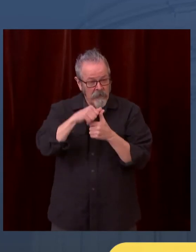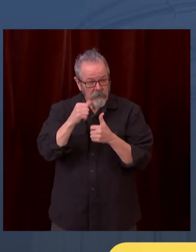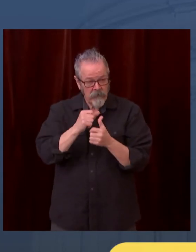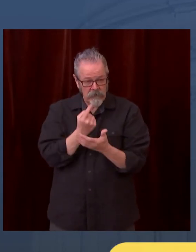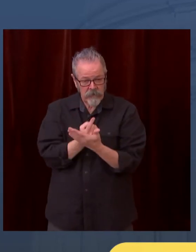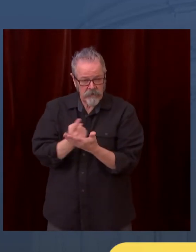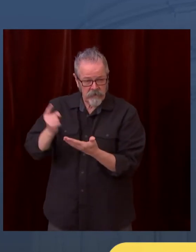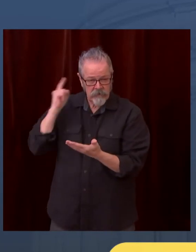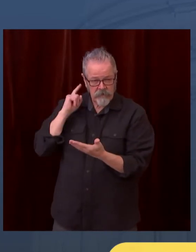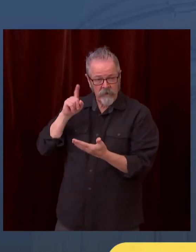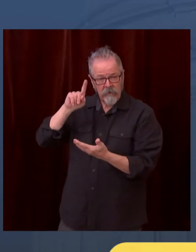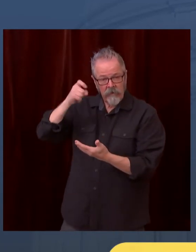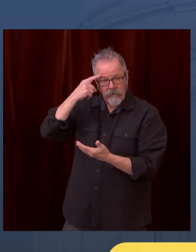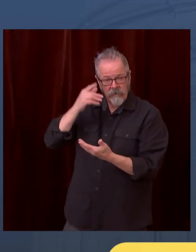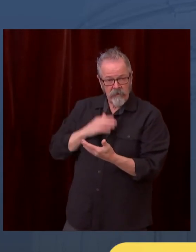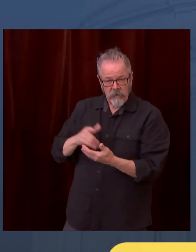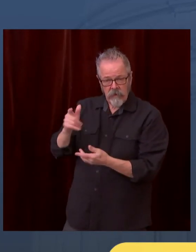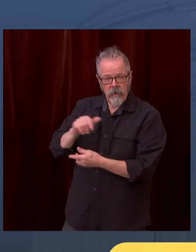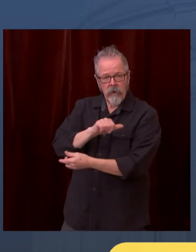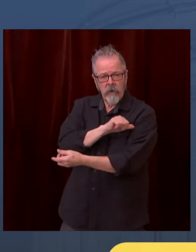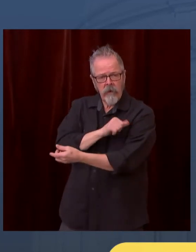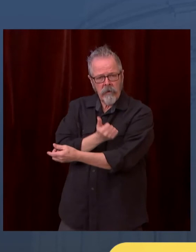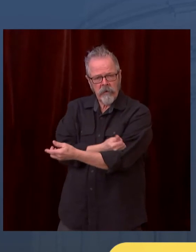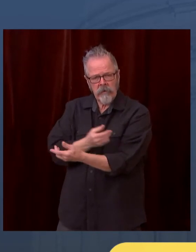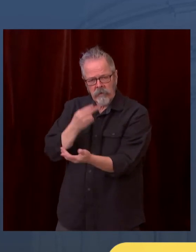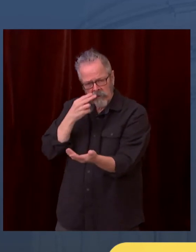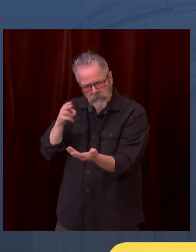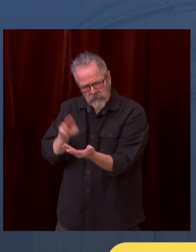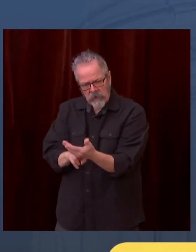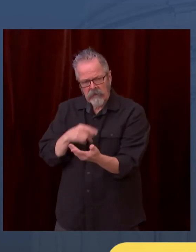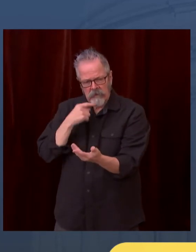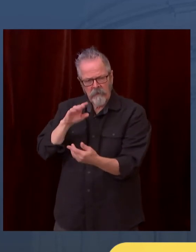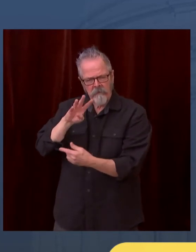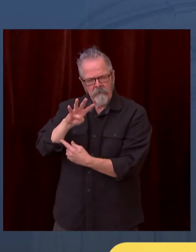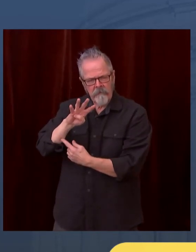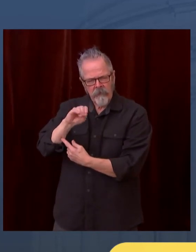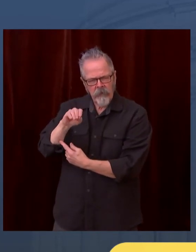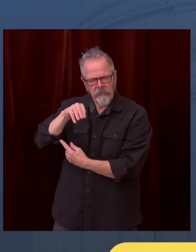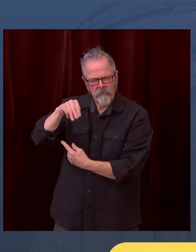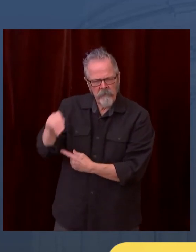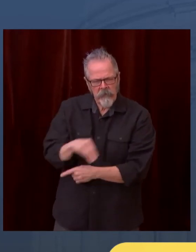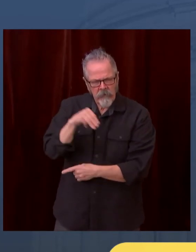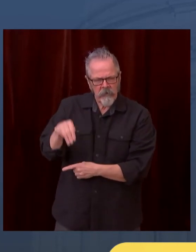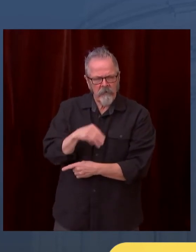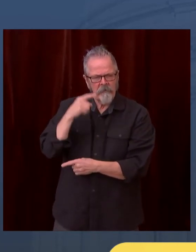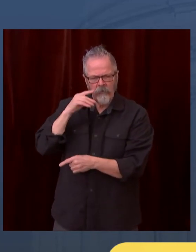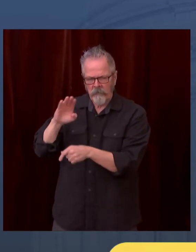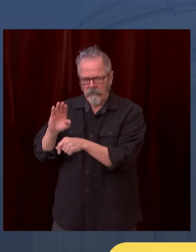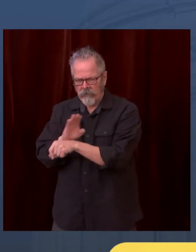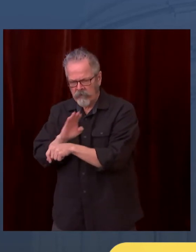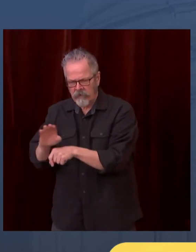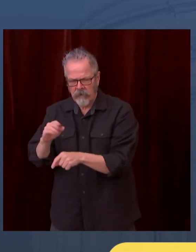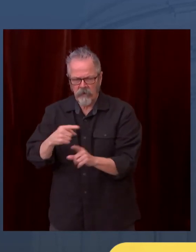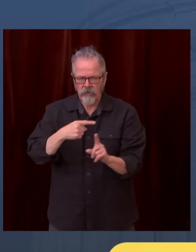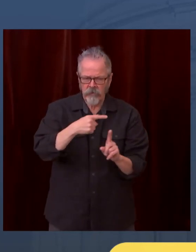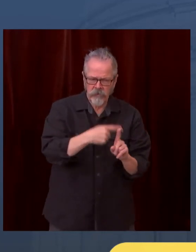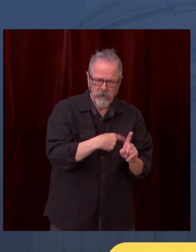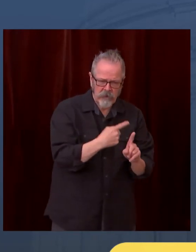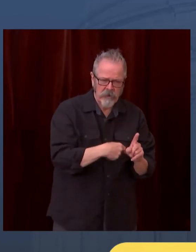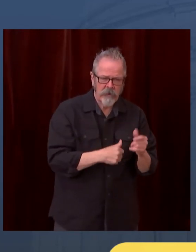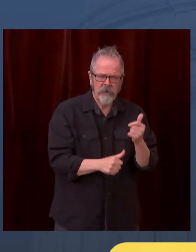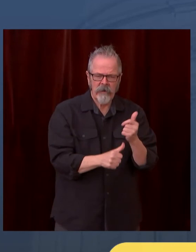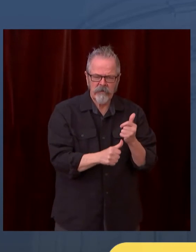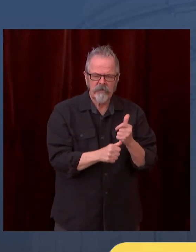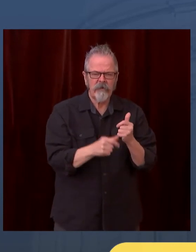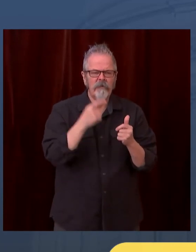for business assistance to bridge the gap between the money that we got before and the arrival of this money. So that announcement